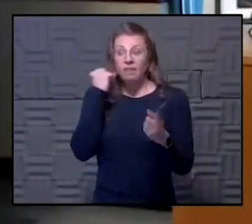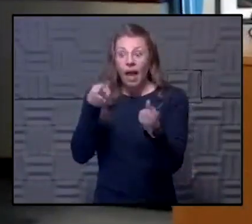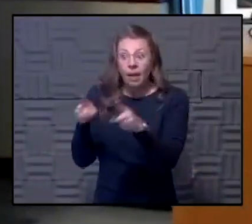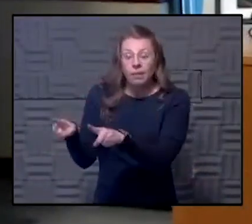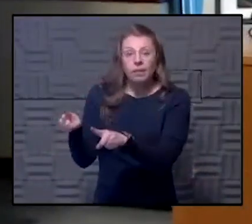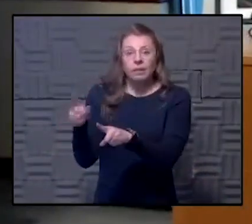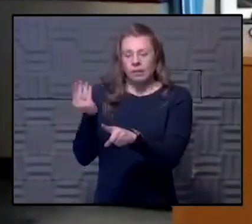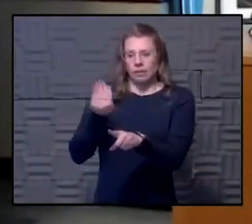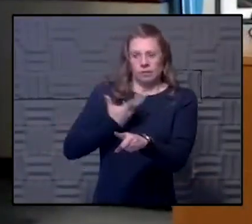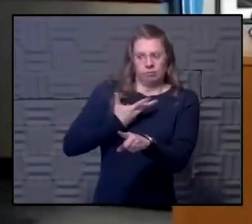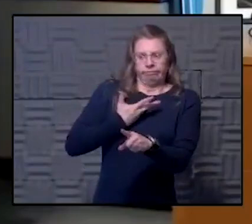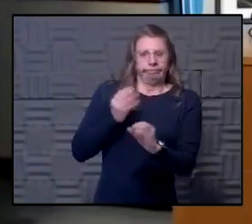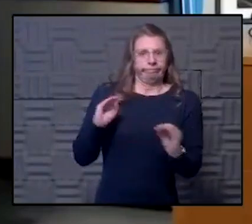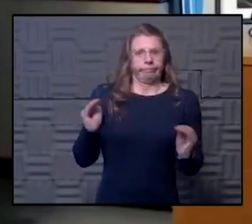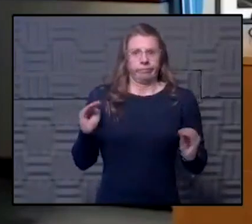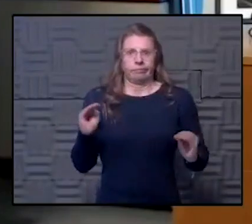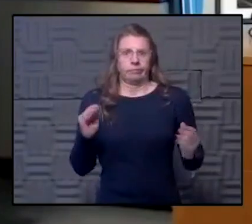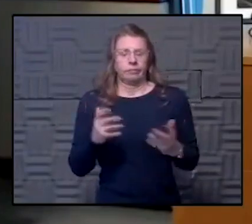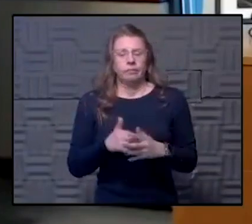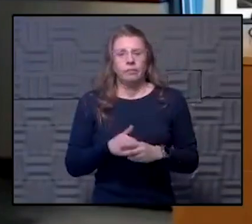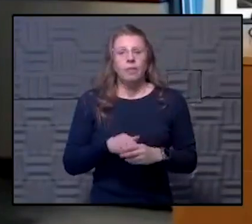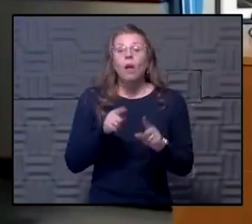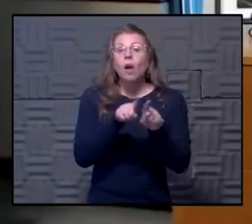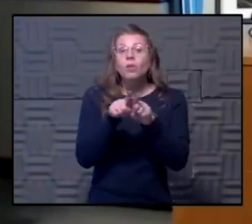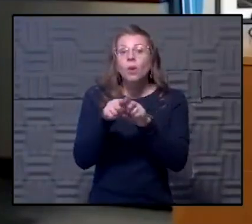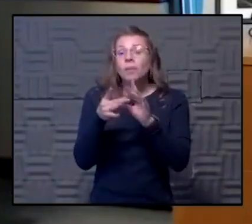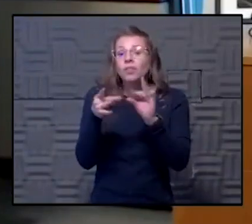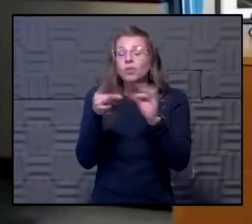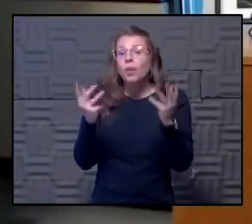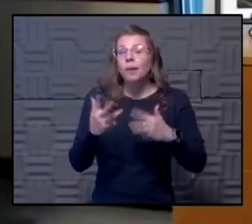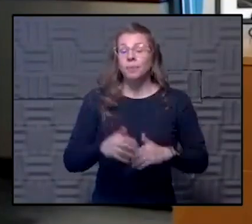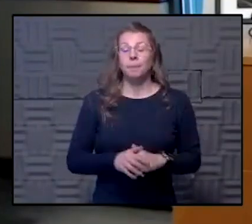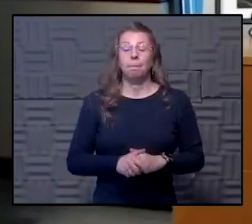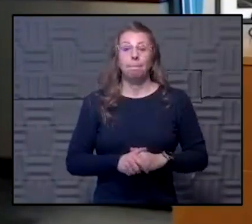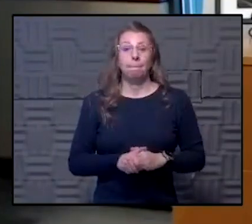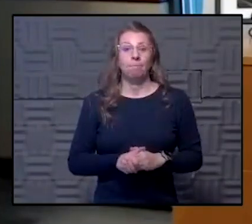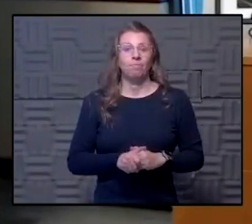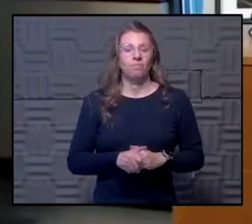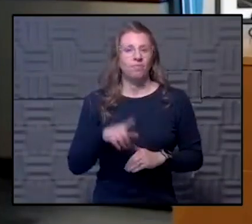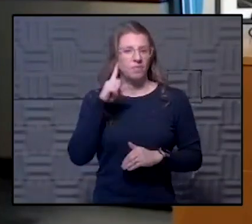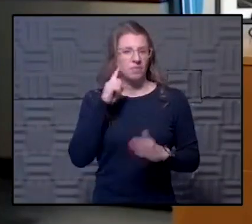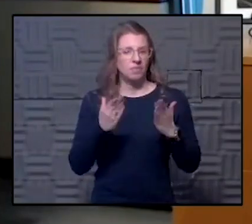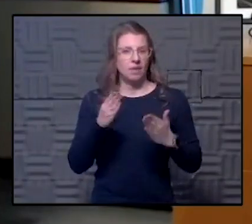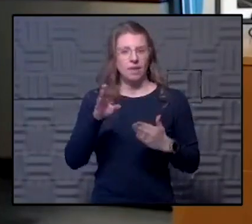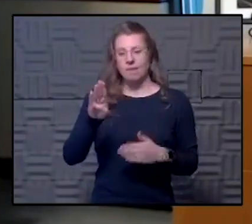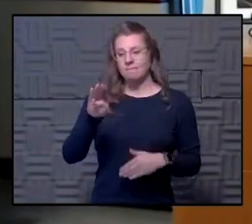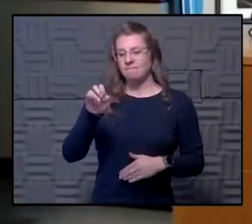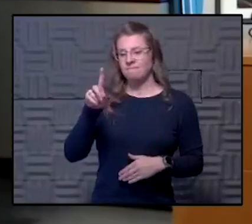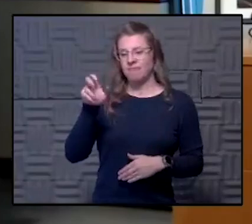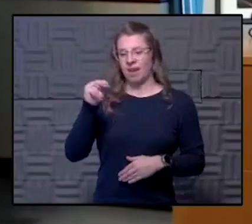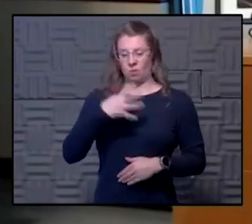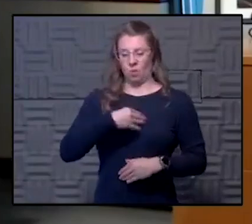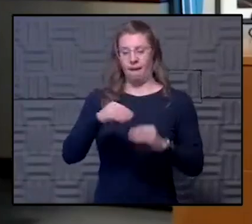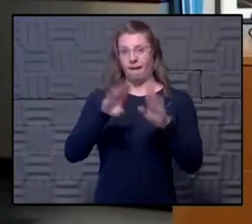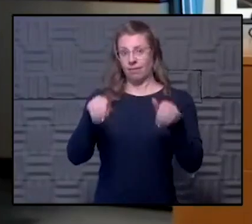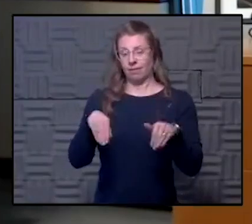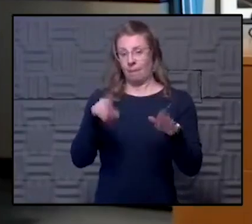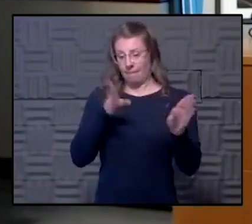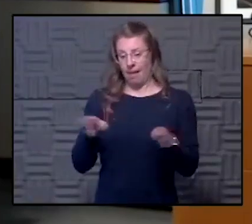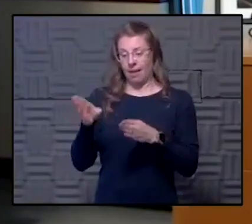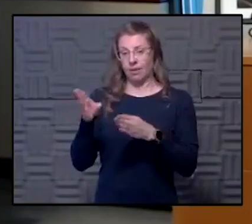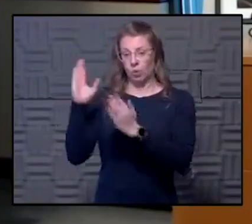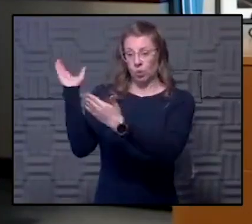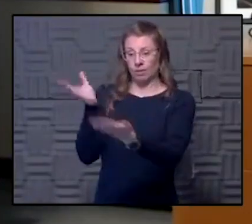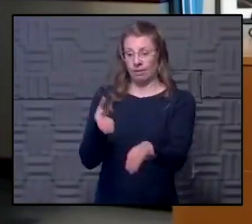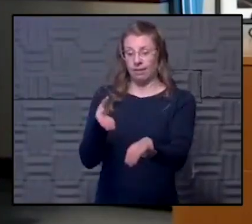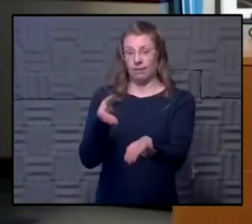according to the people I talked to. By the way, I should mention that you may have heard the Biden White House is planning to send directly,